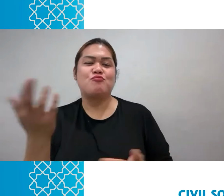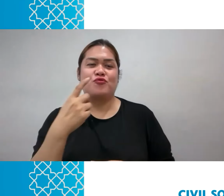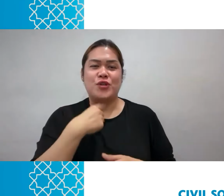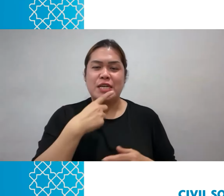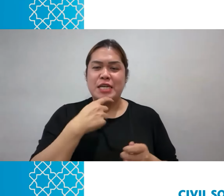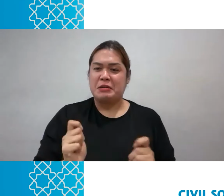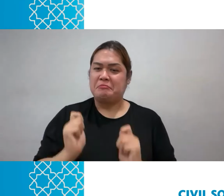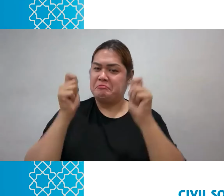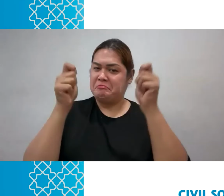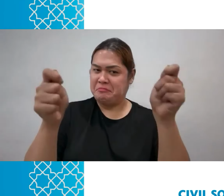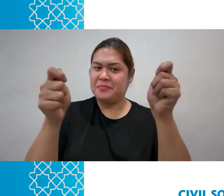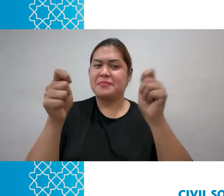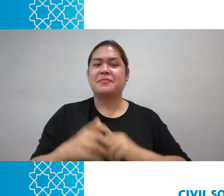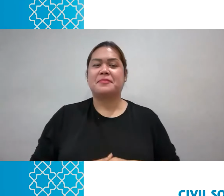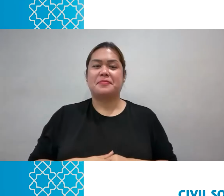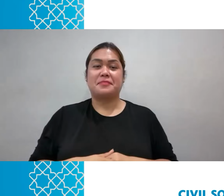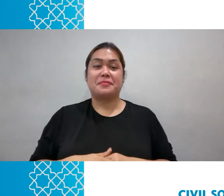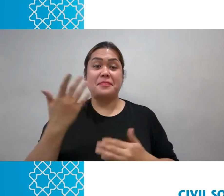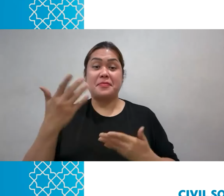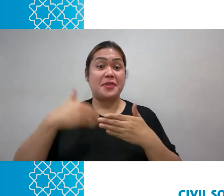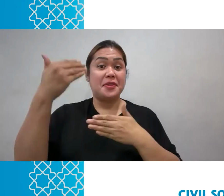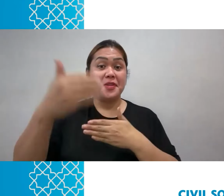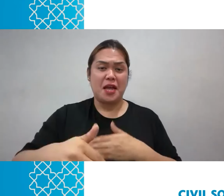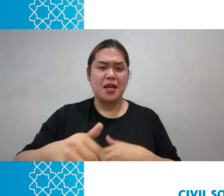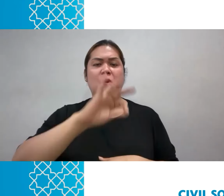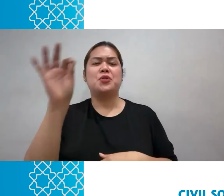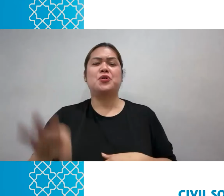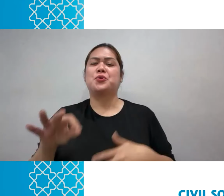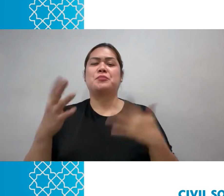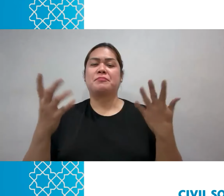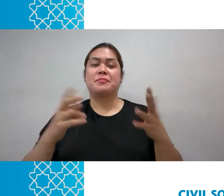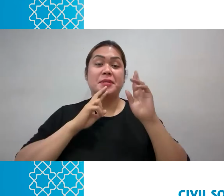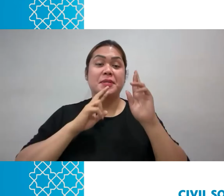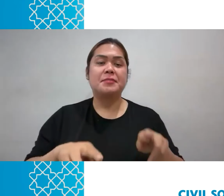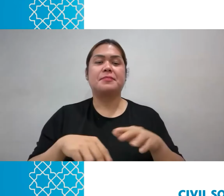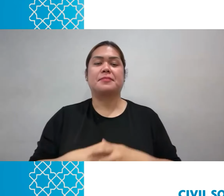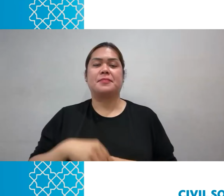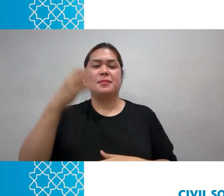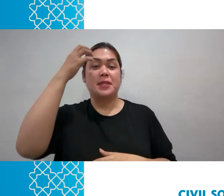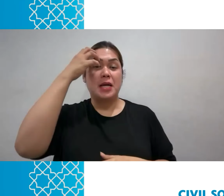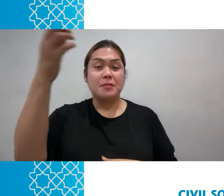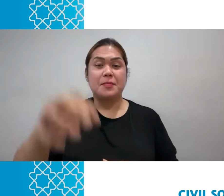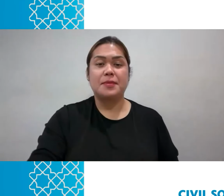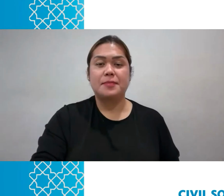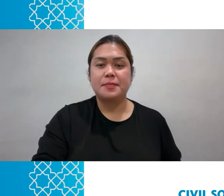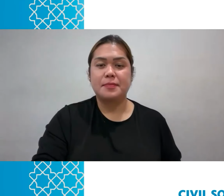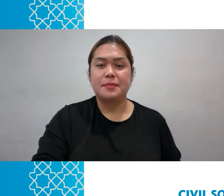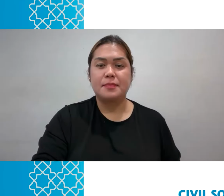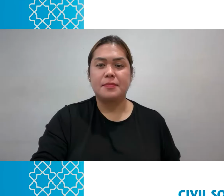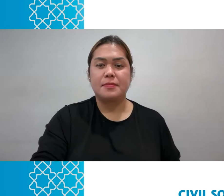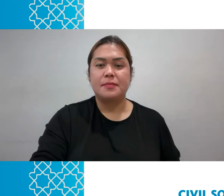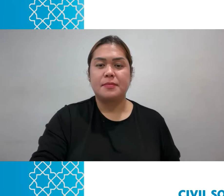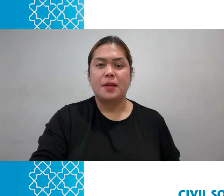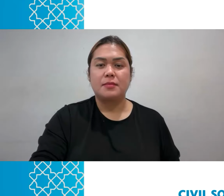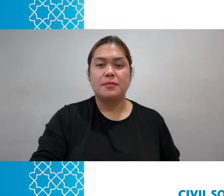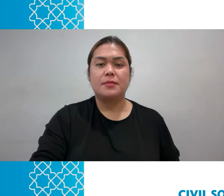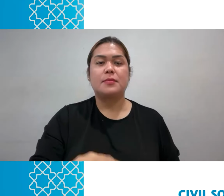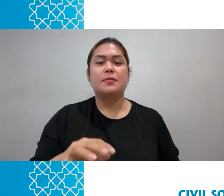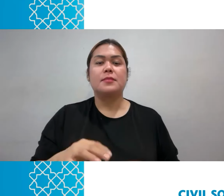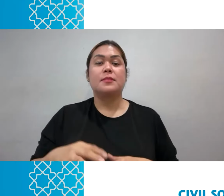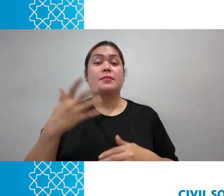statement? Governments demonstrate genuine commitment to bringing in vulnerable voices through their